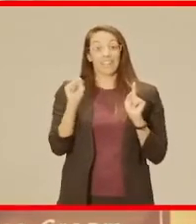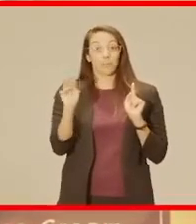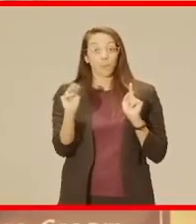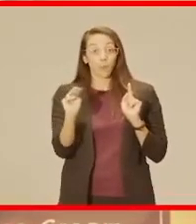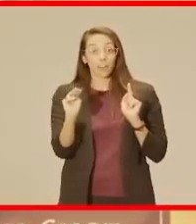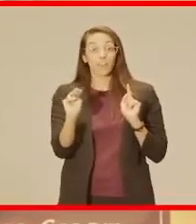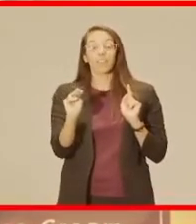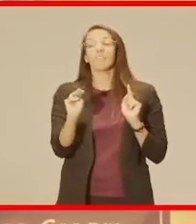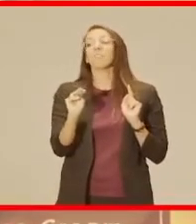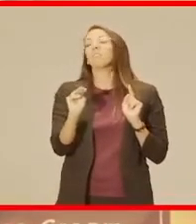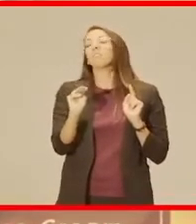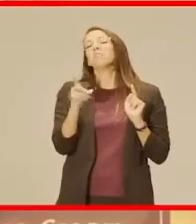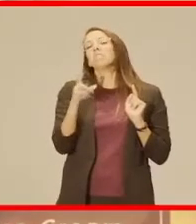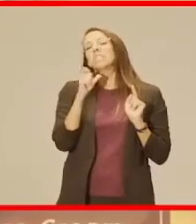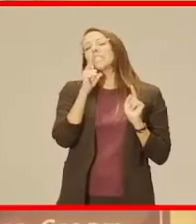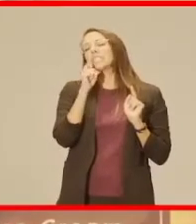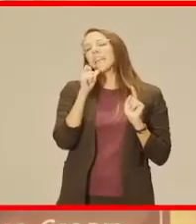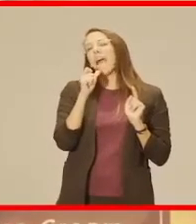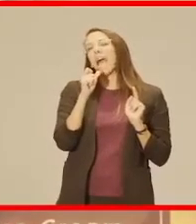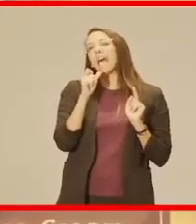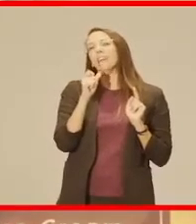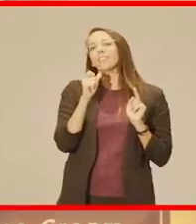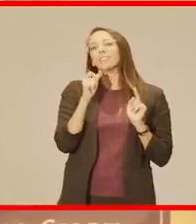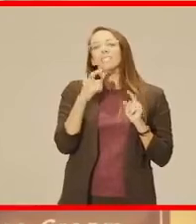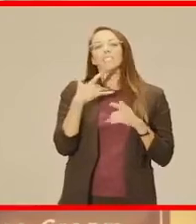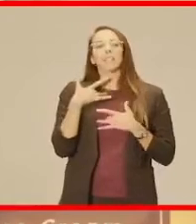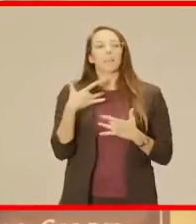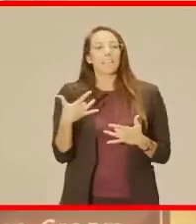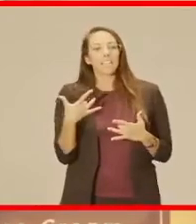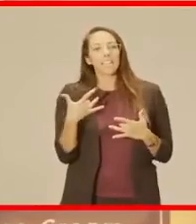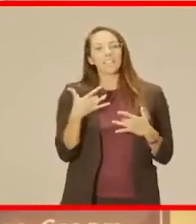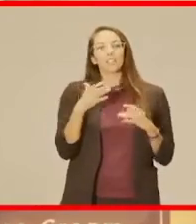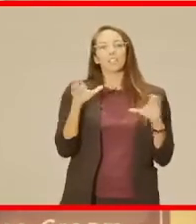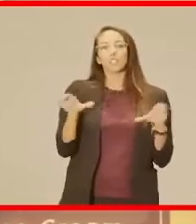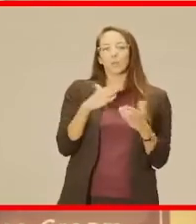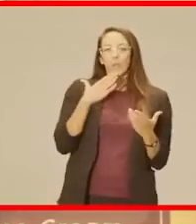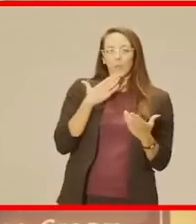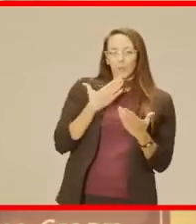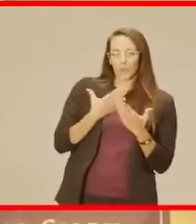she's not doing exactly that well in school.